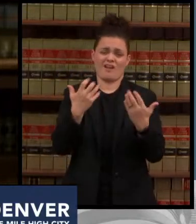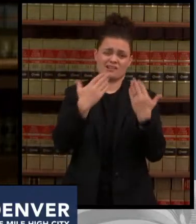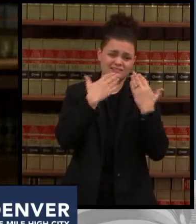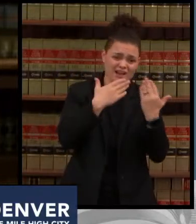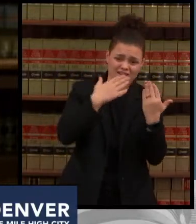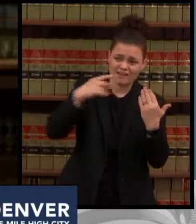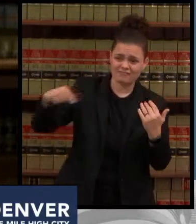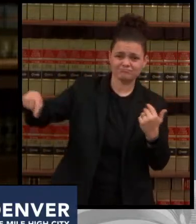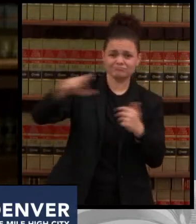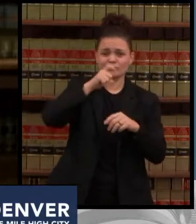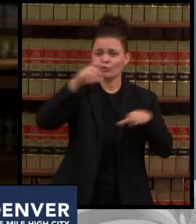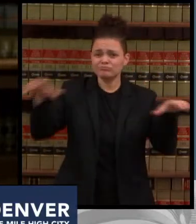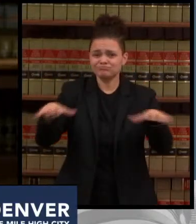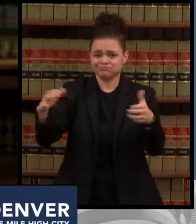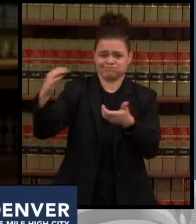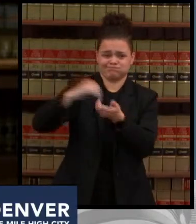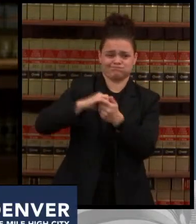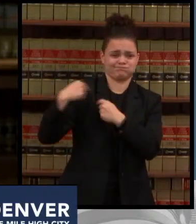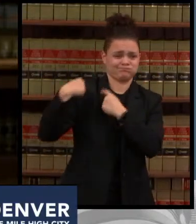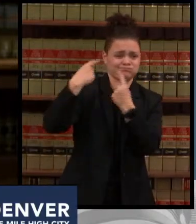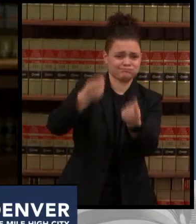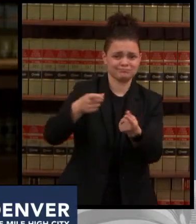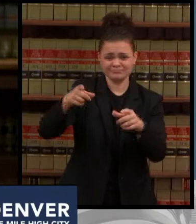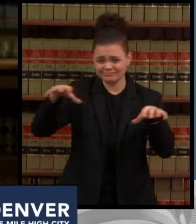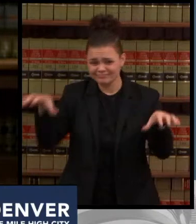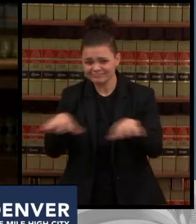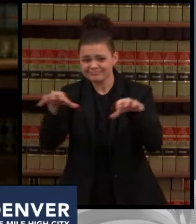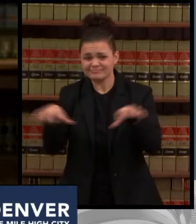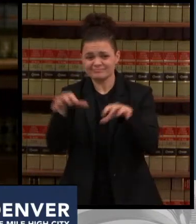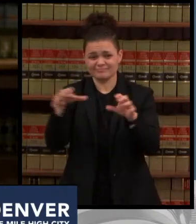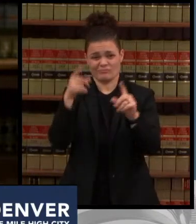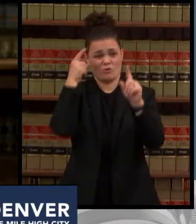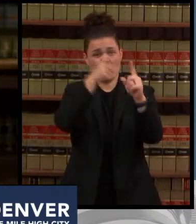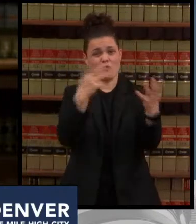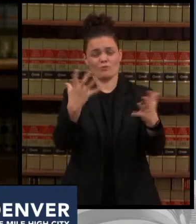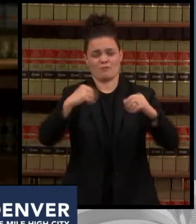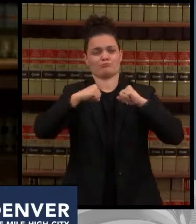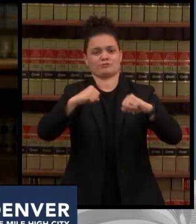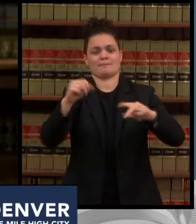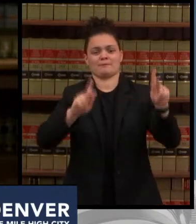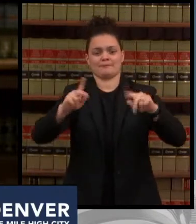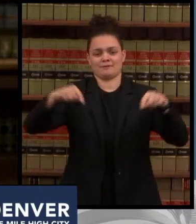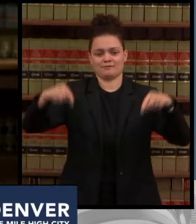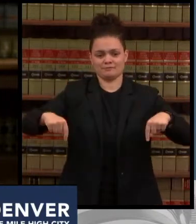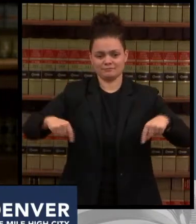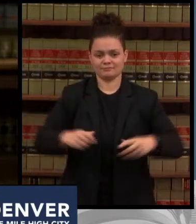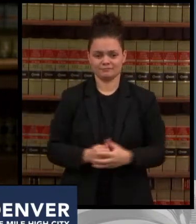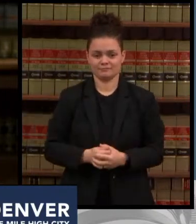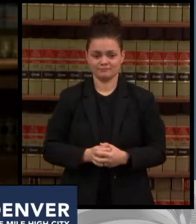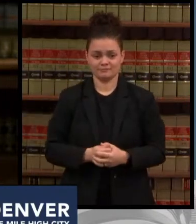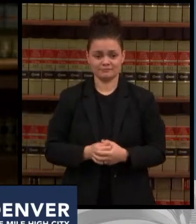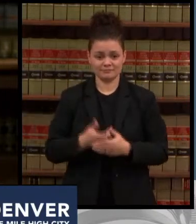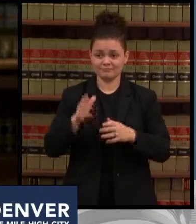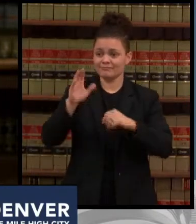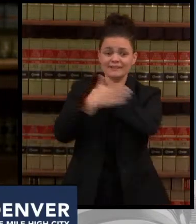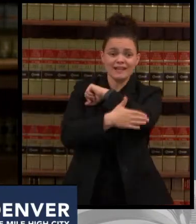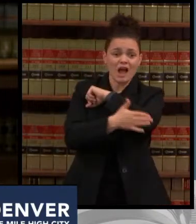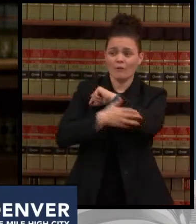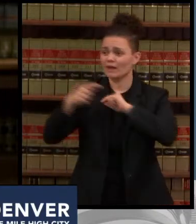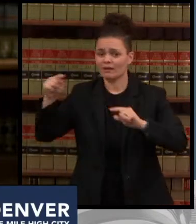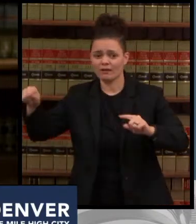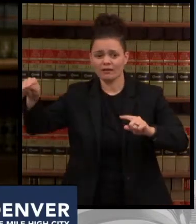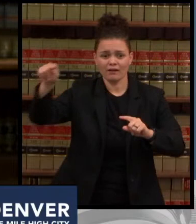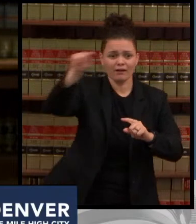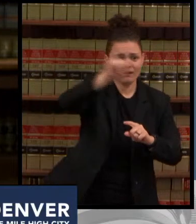protect the residents of their counties, which in turn protects the residents of Jefferson County. We know that lives don't end at county borders,